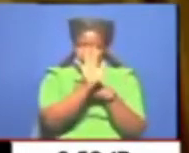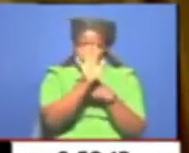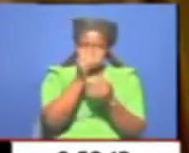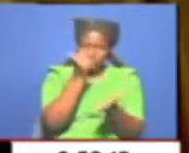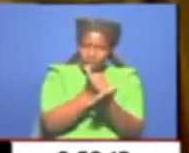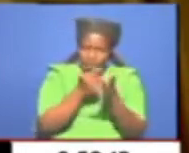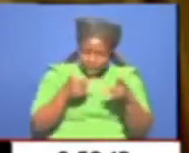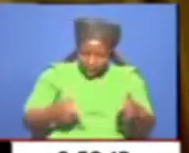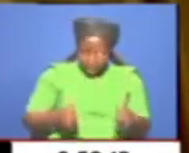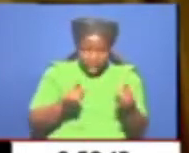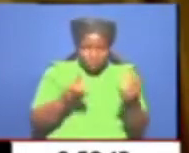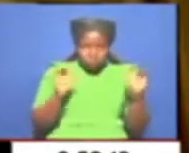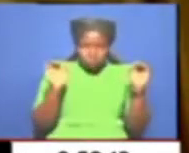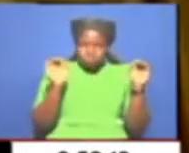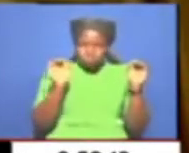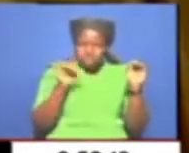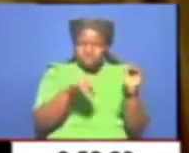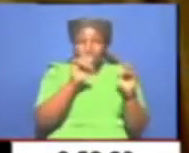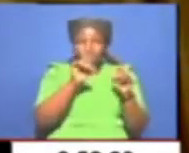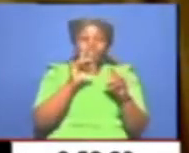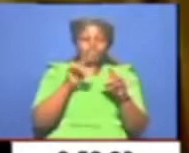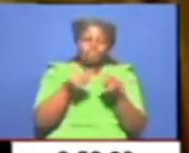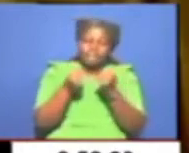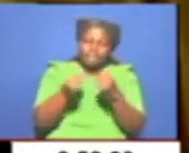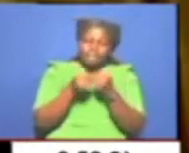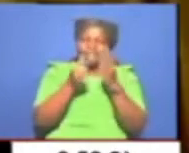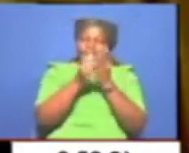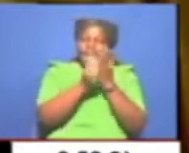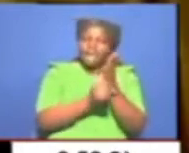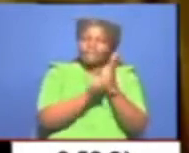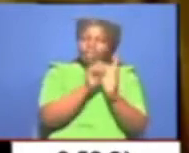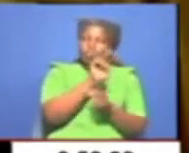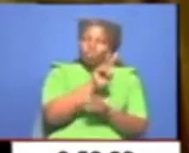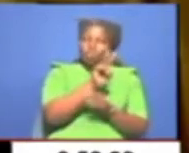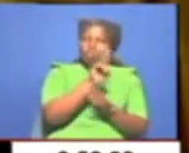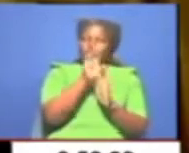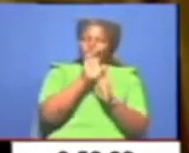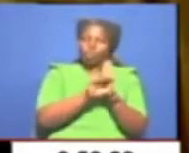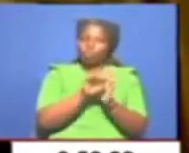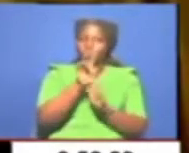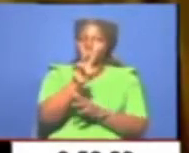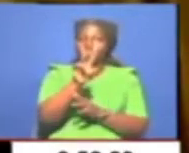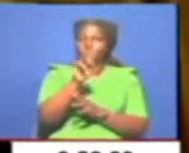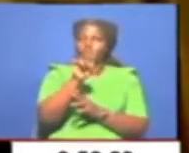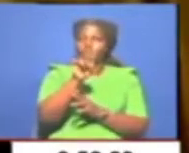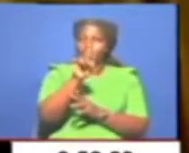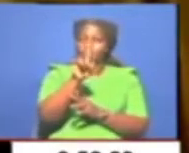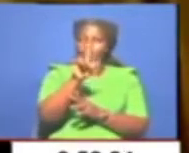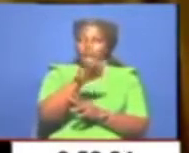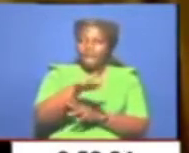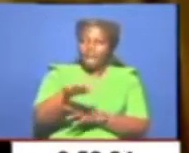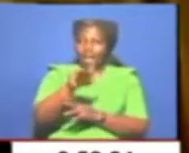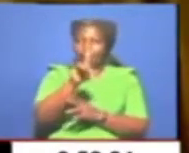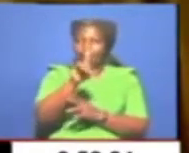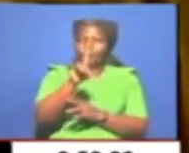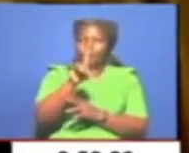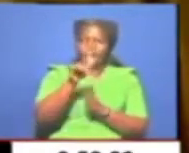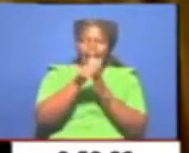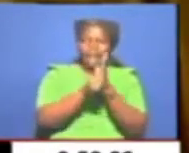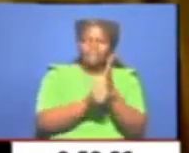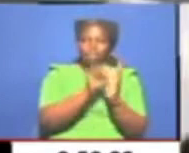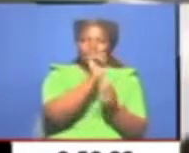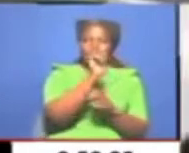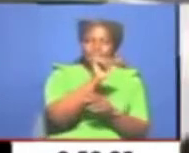do. He was violating Article 2, Clause 2. This is the one article the AG and others of the